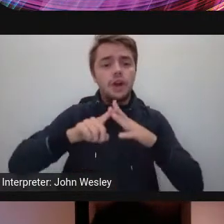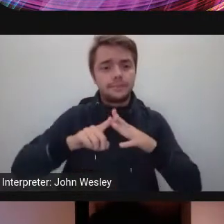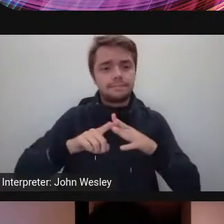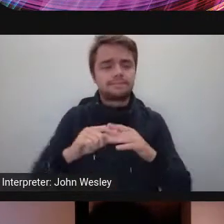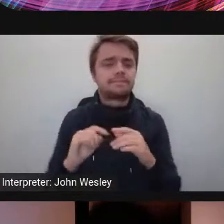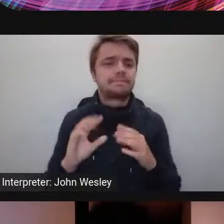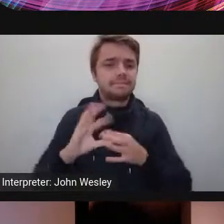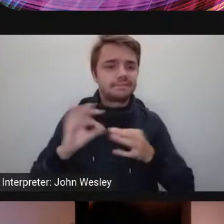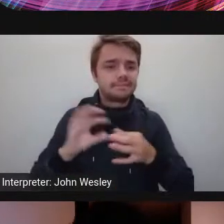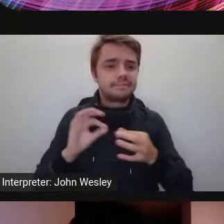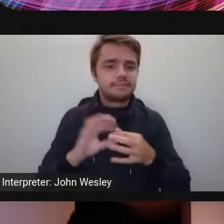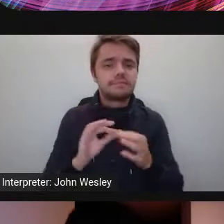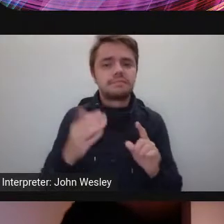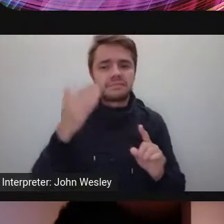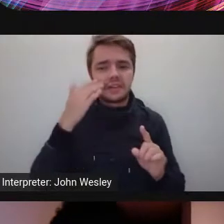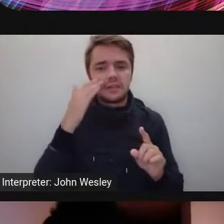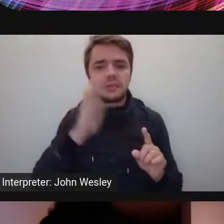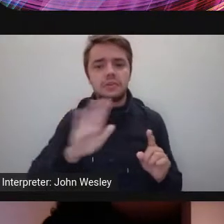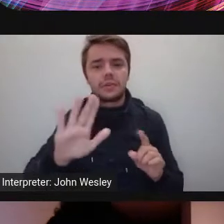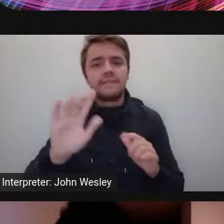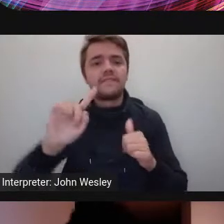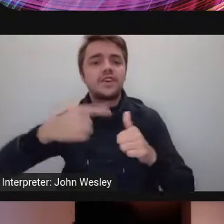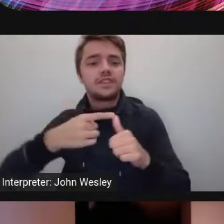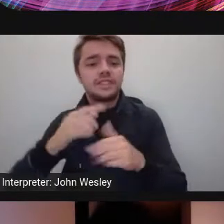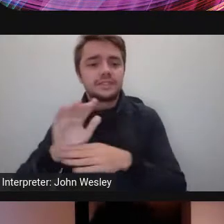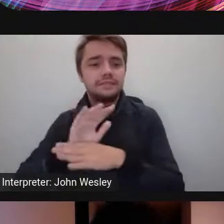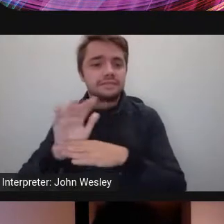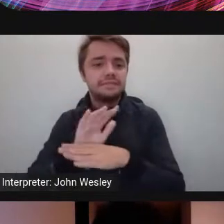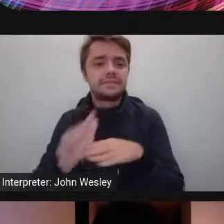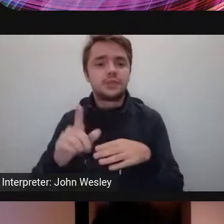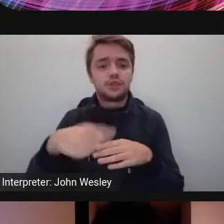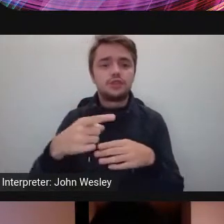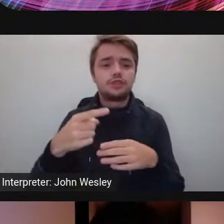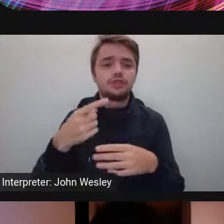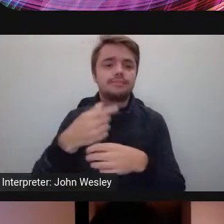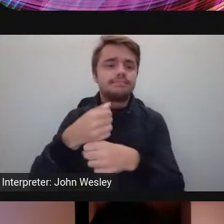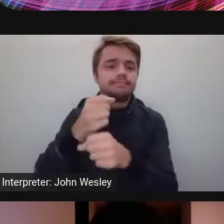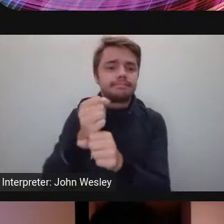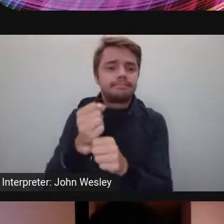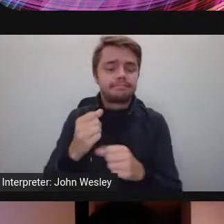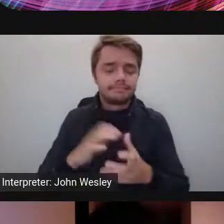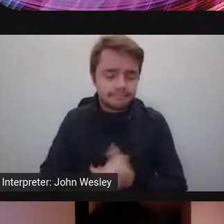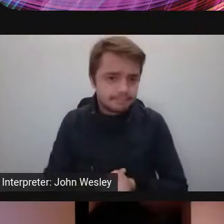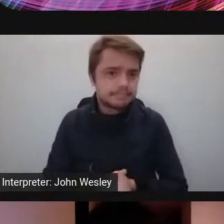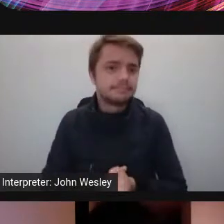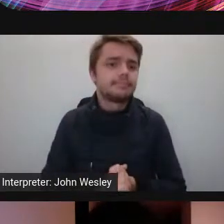because I know this is your first film, mm-hmm. that you produced anyway.